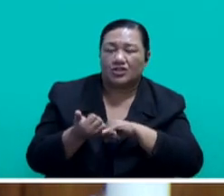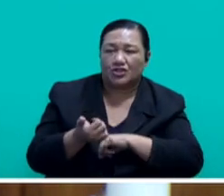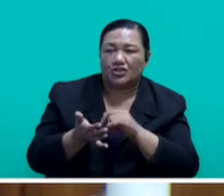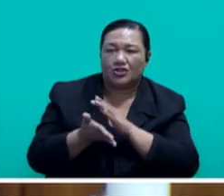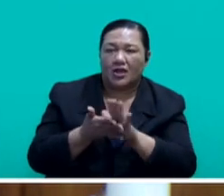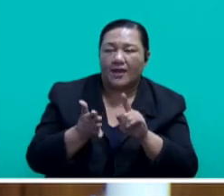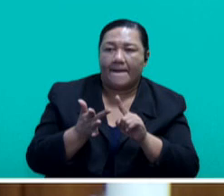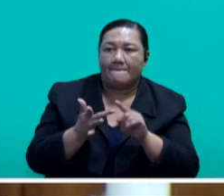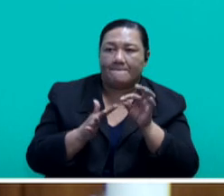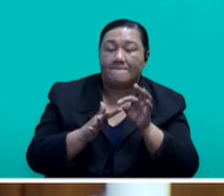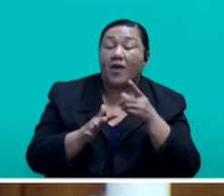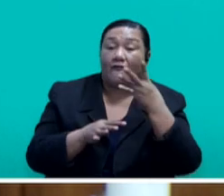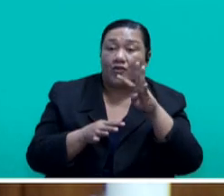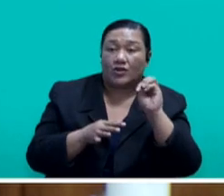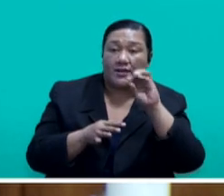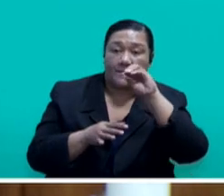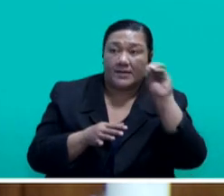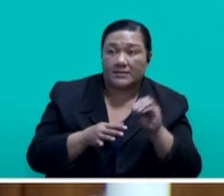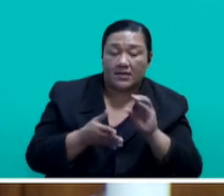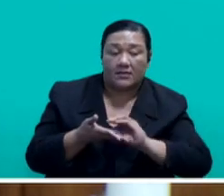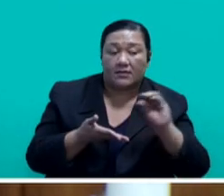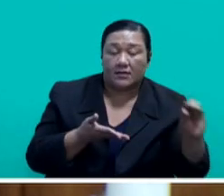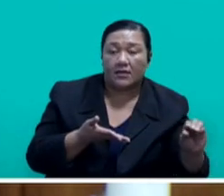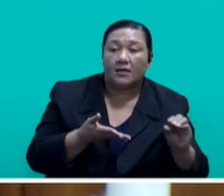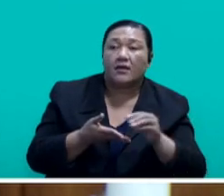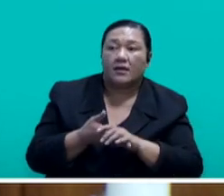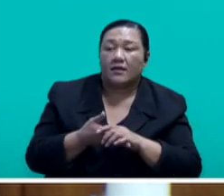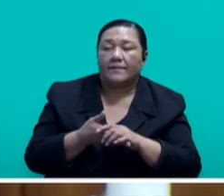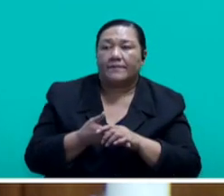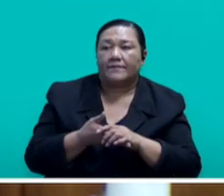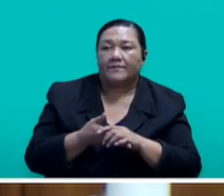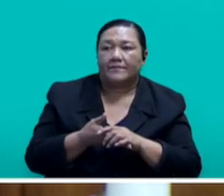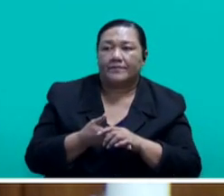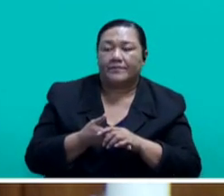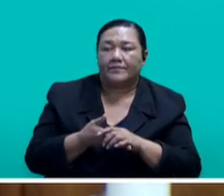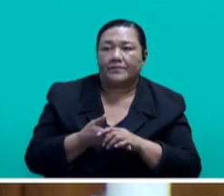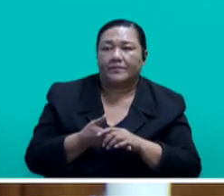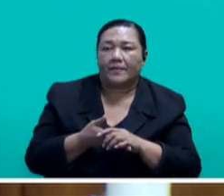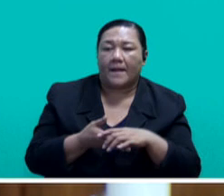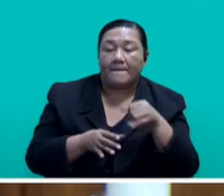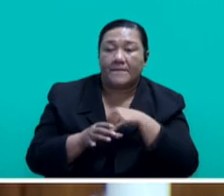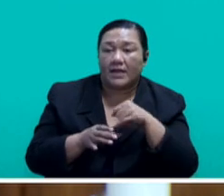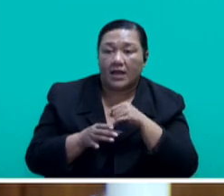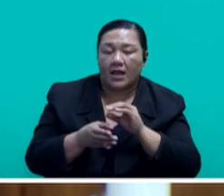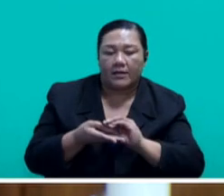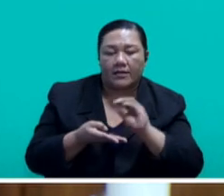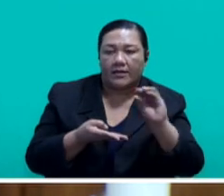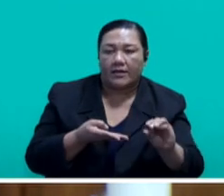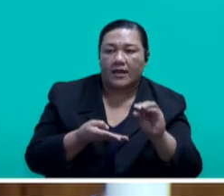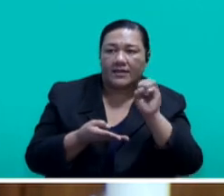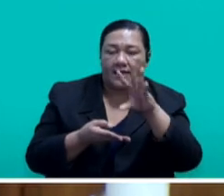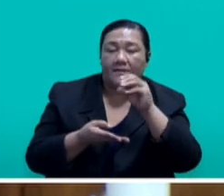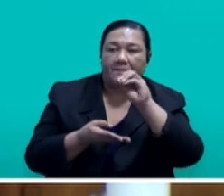manner: 40% for ACC, Accident Compensation Commission, 50% to medical insurance levy, and 10%